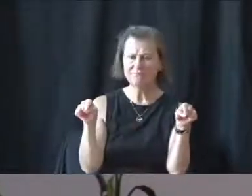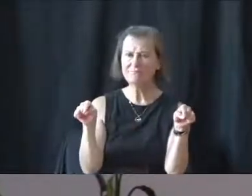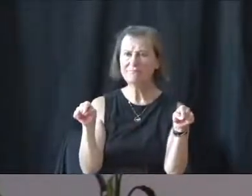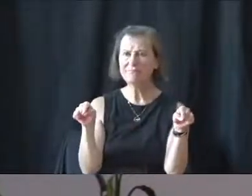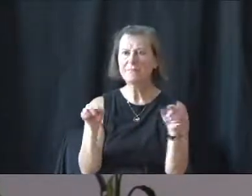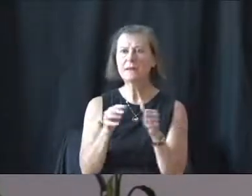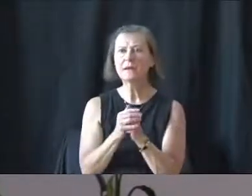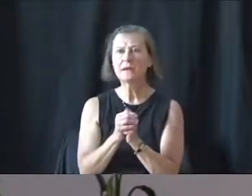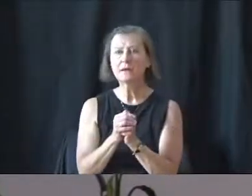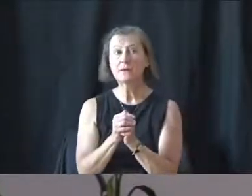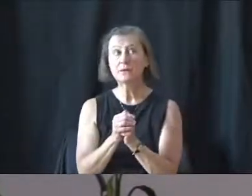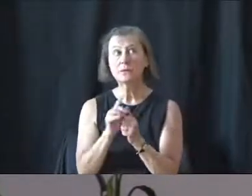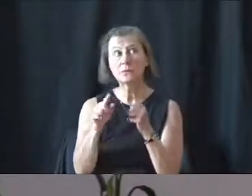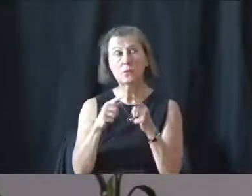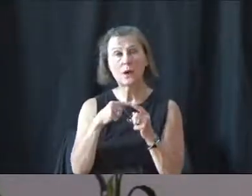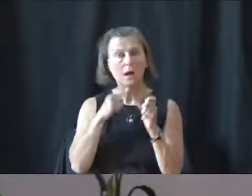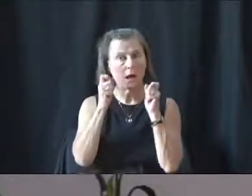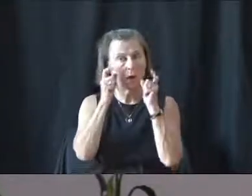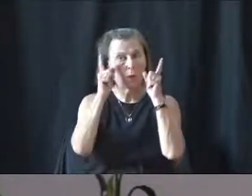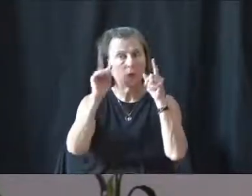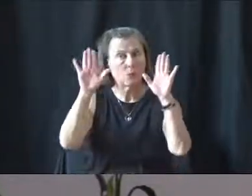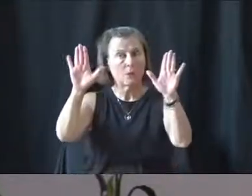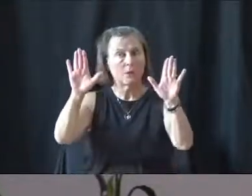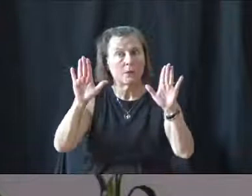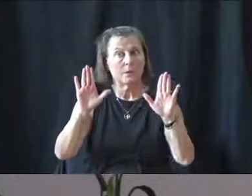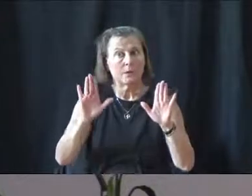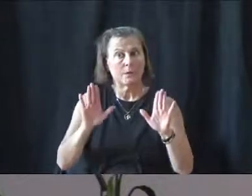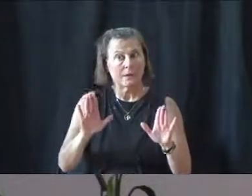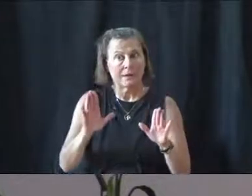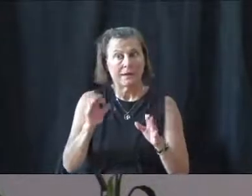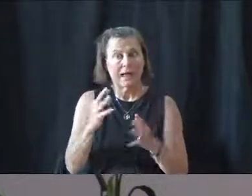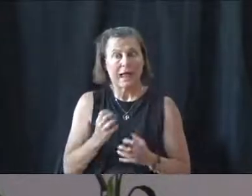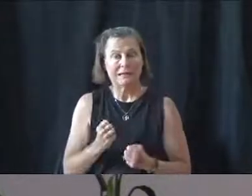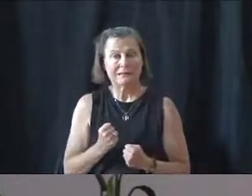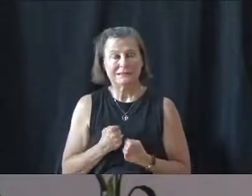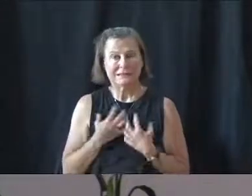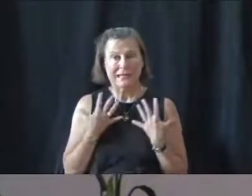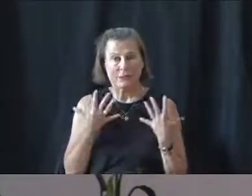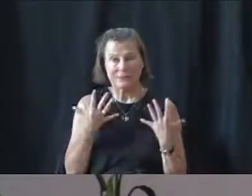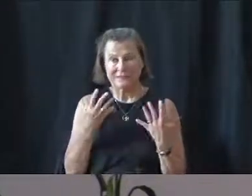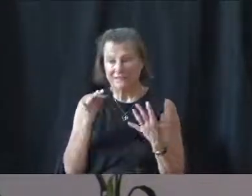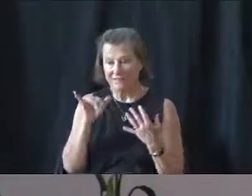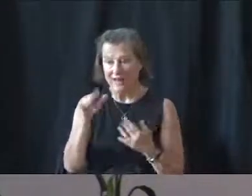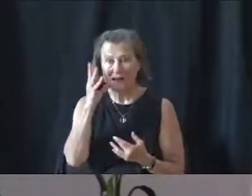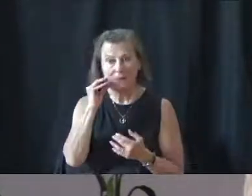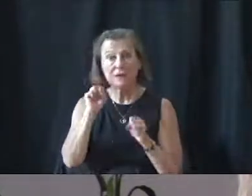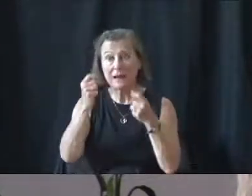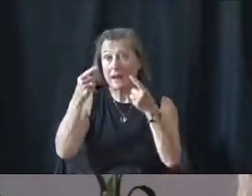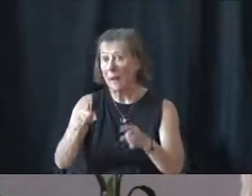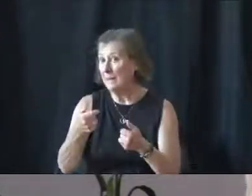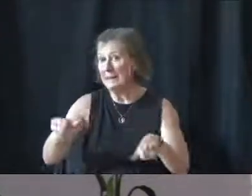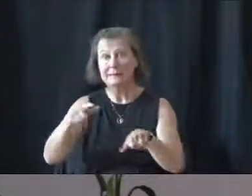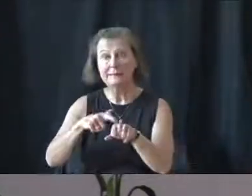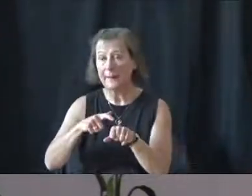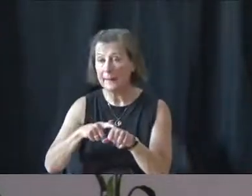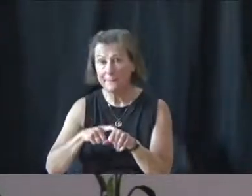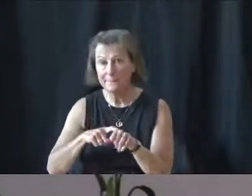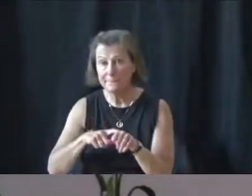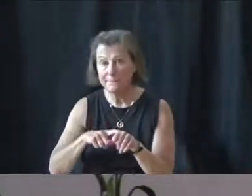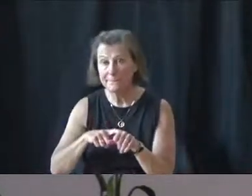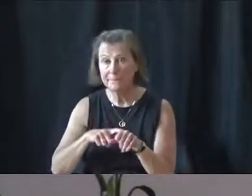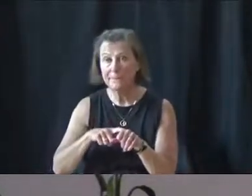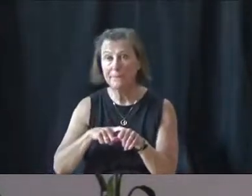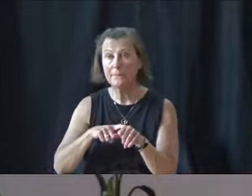While awakening to the magnificence and sacredness of this experience can happen anytime,